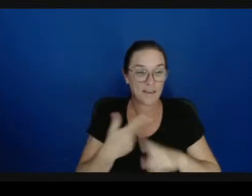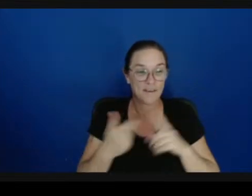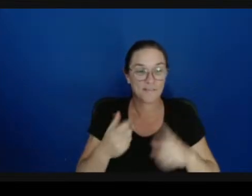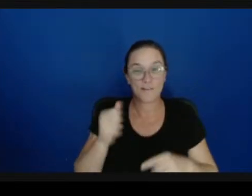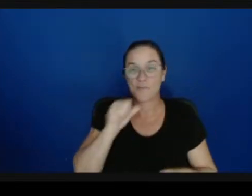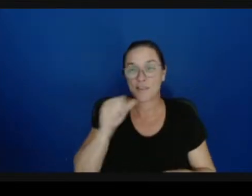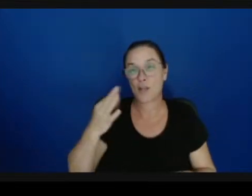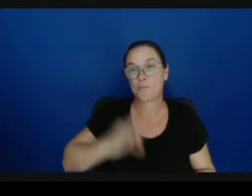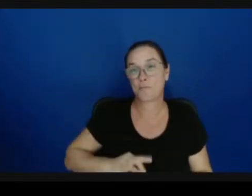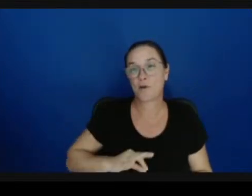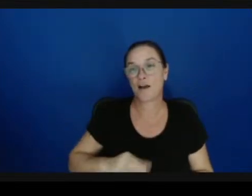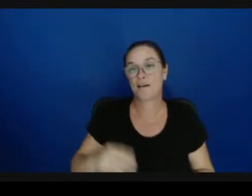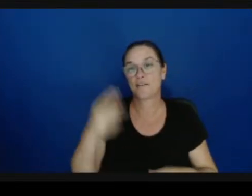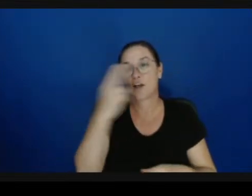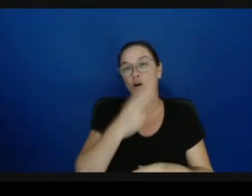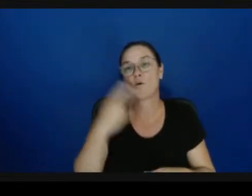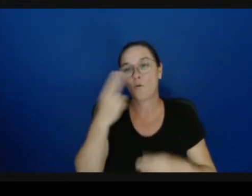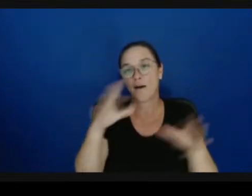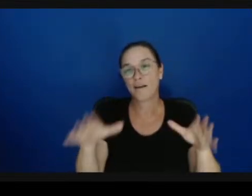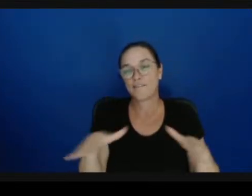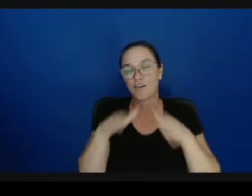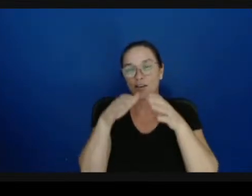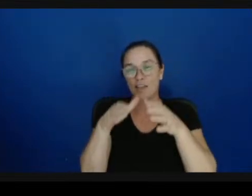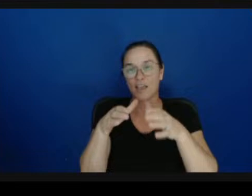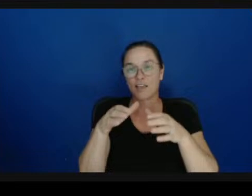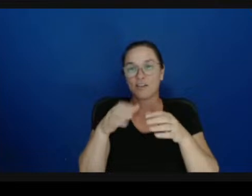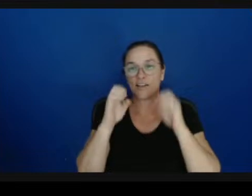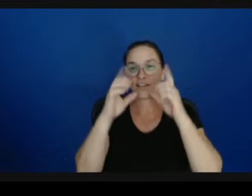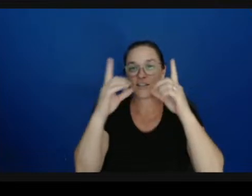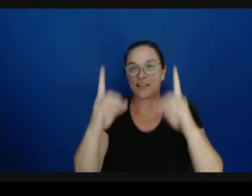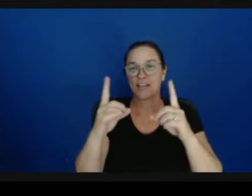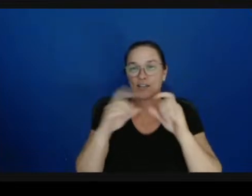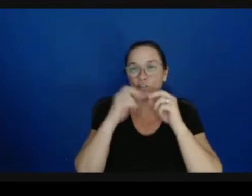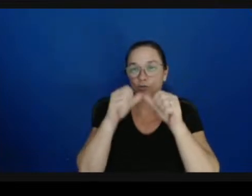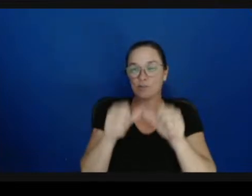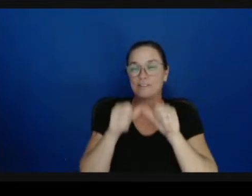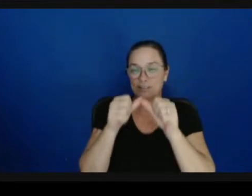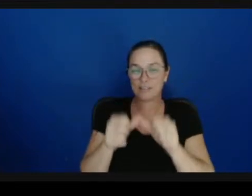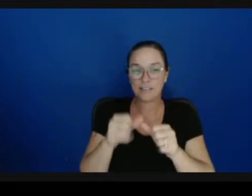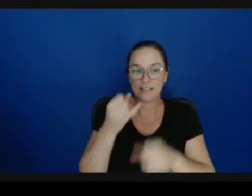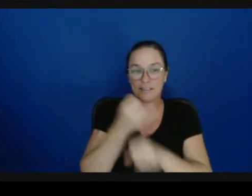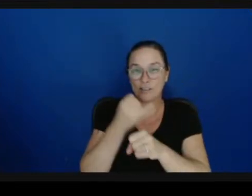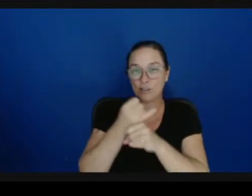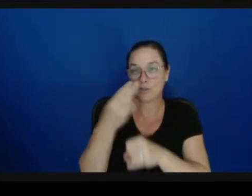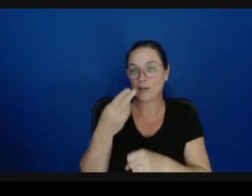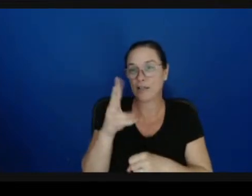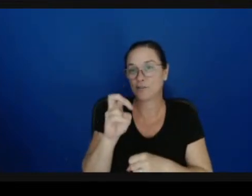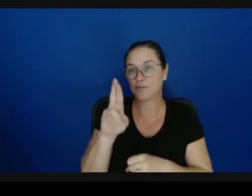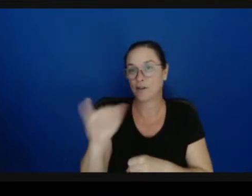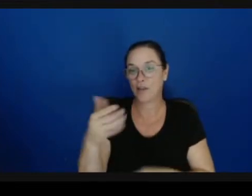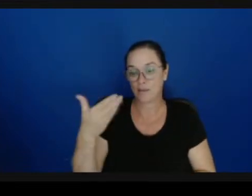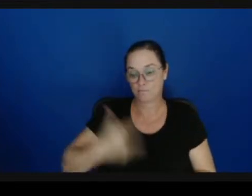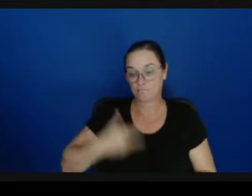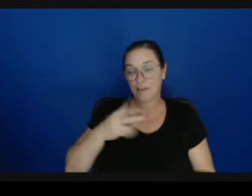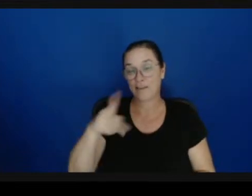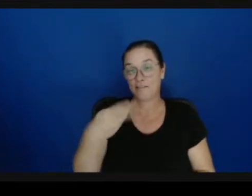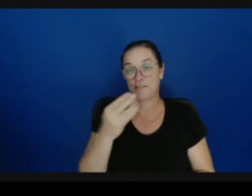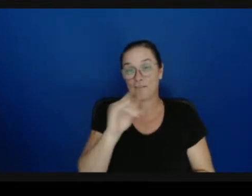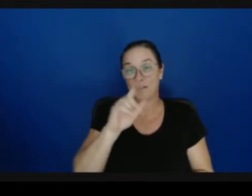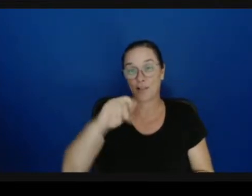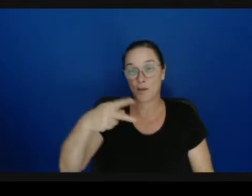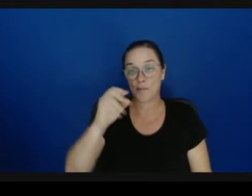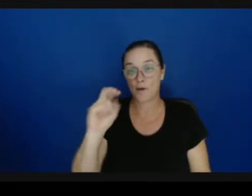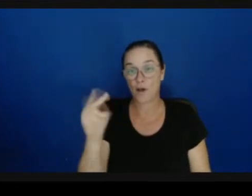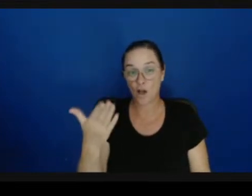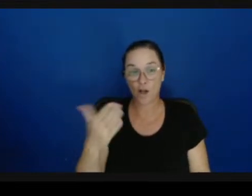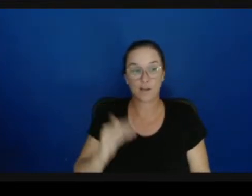nonprofit Hawaiian Volcano Education and Resilience Institute, or HVERI, I am Philip Ong. Above